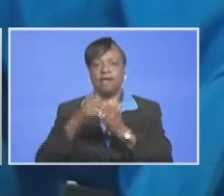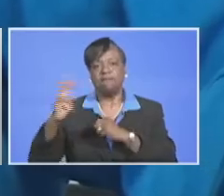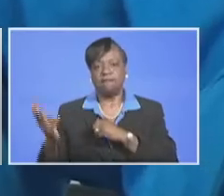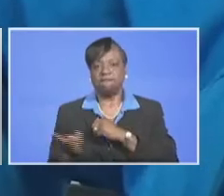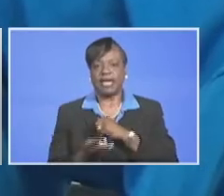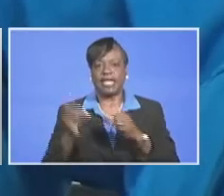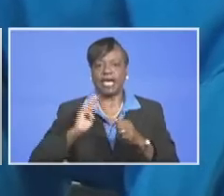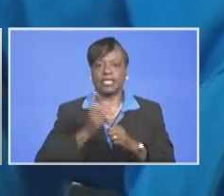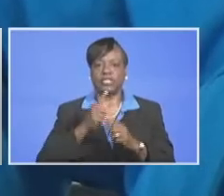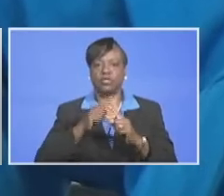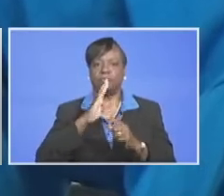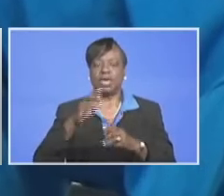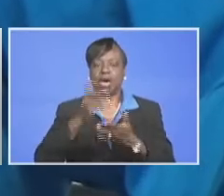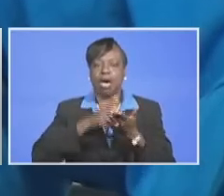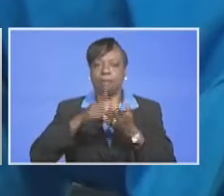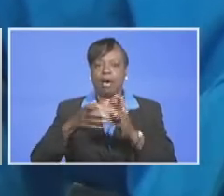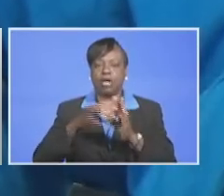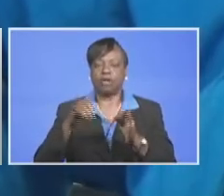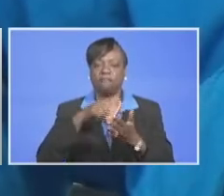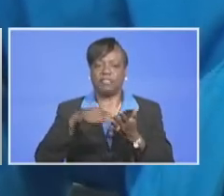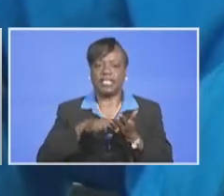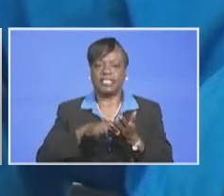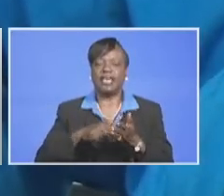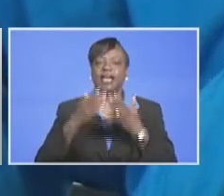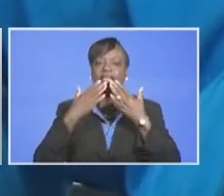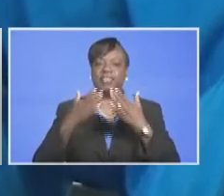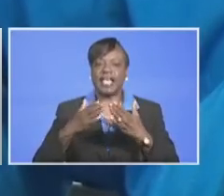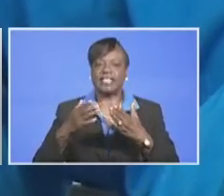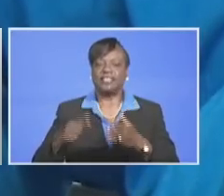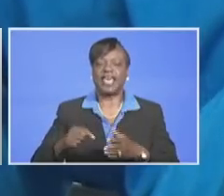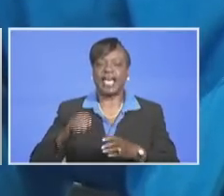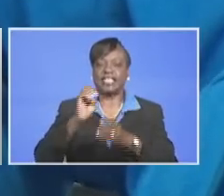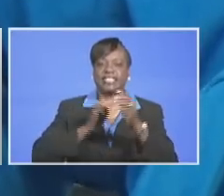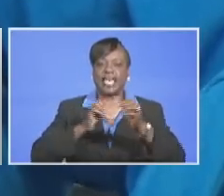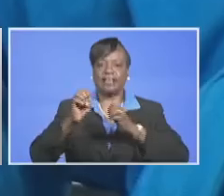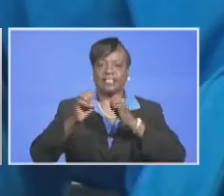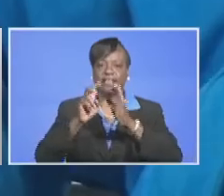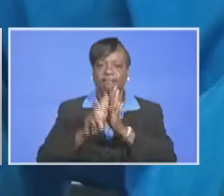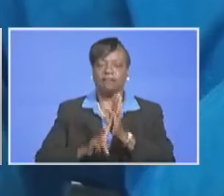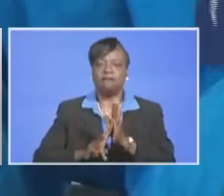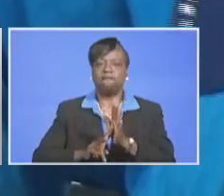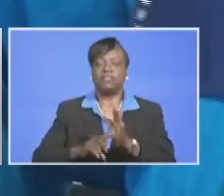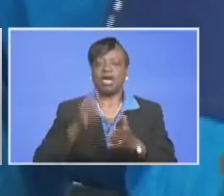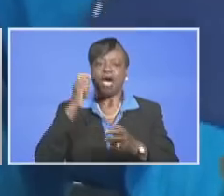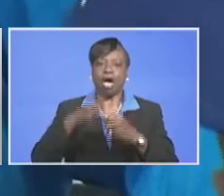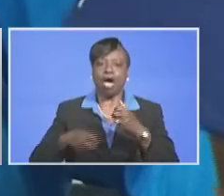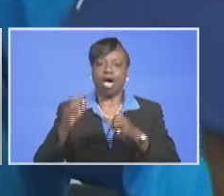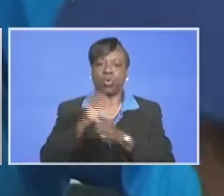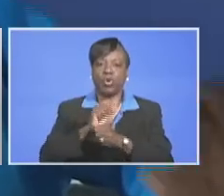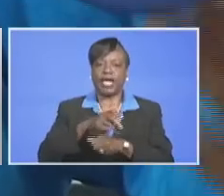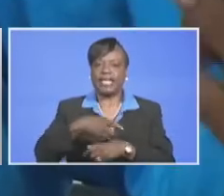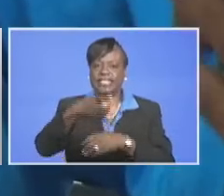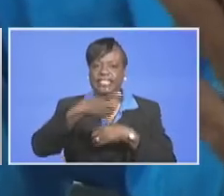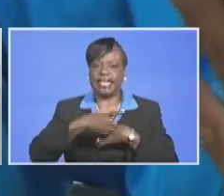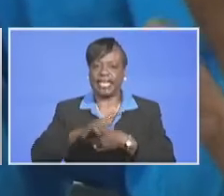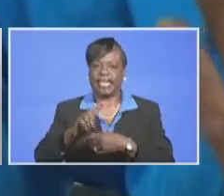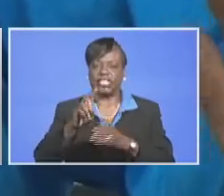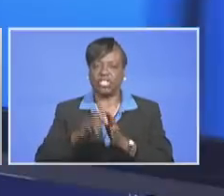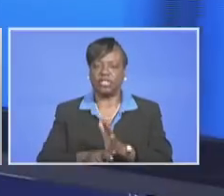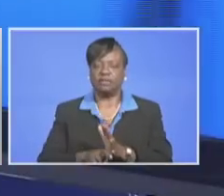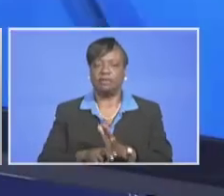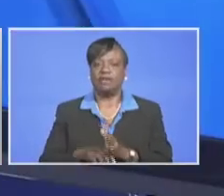thank the executive for the hard work and the dedication they place in baseball in leading the youth in our